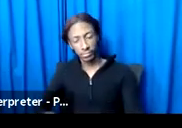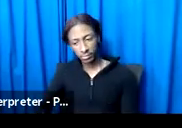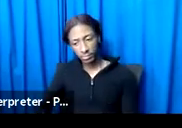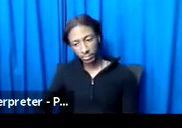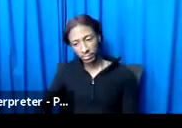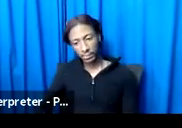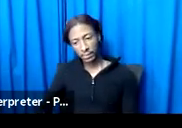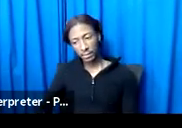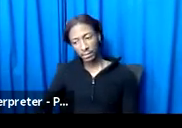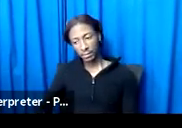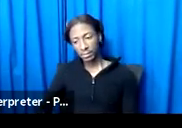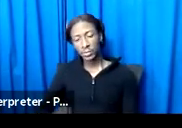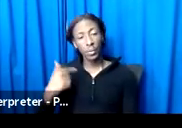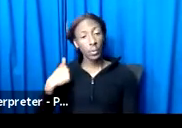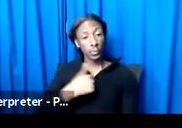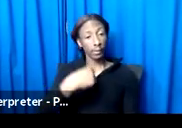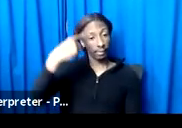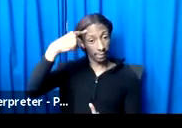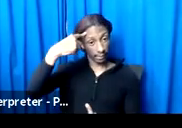So when we think of